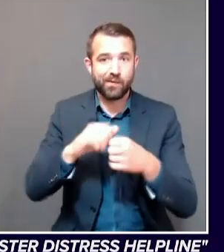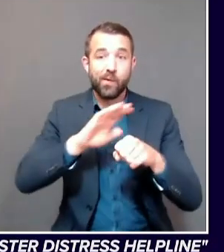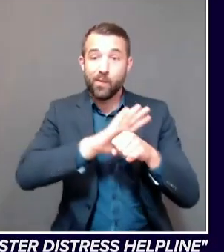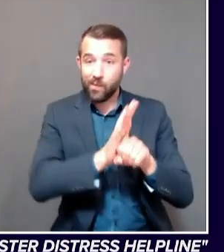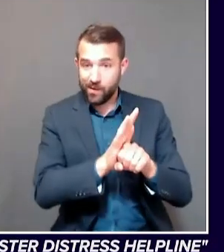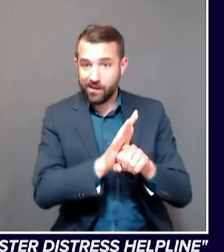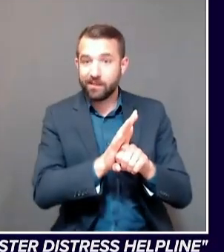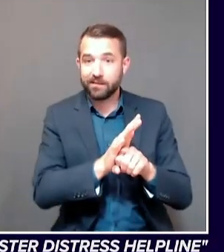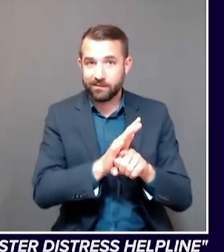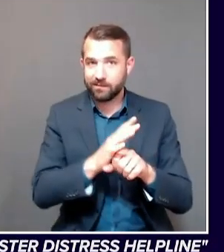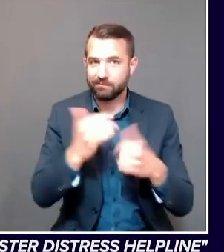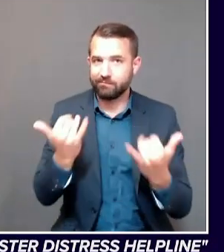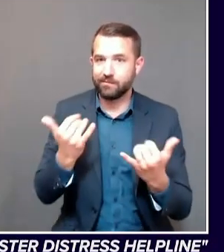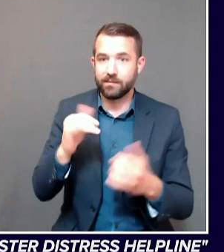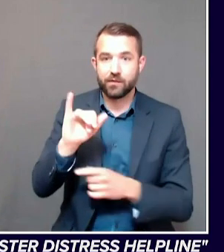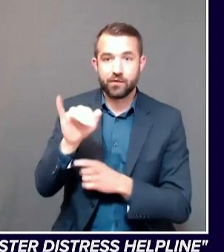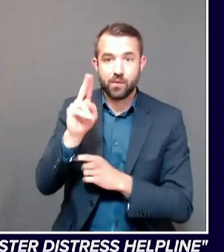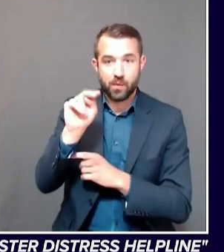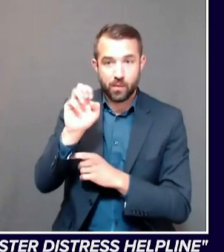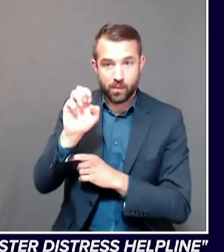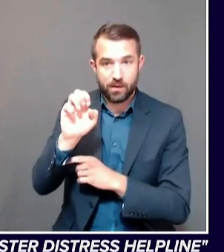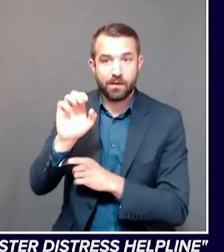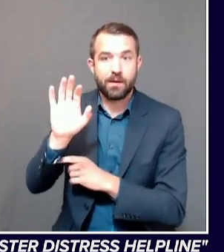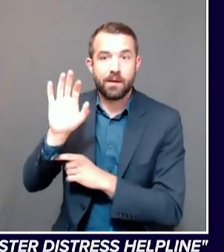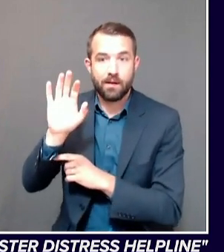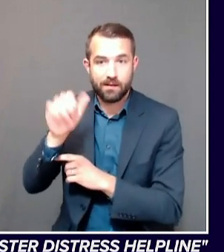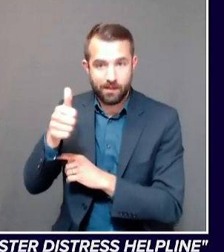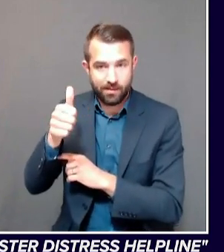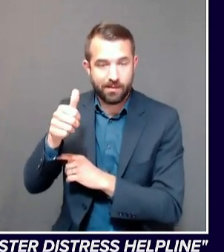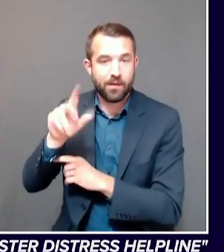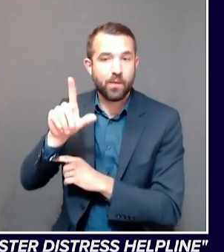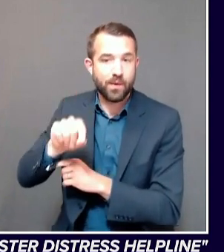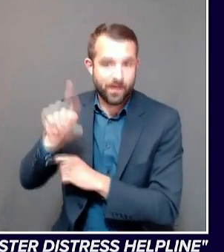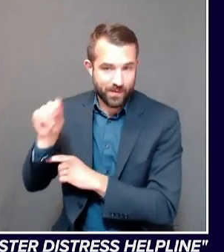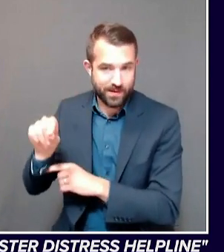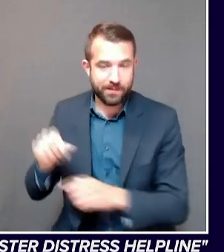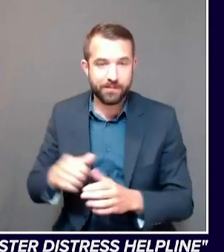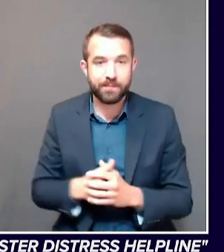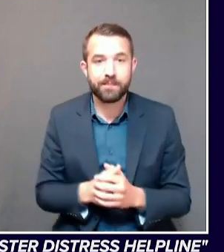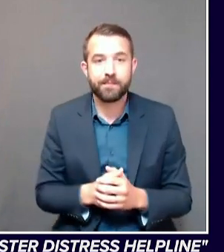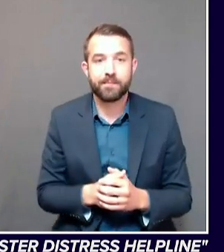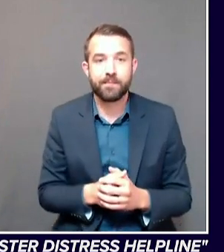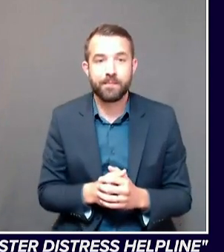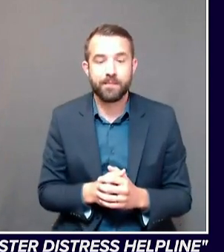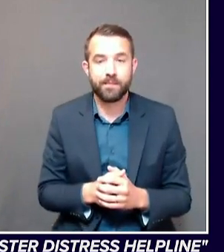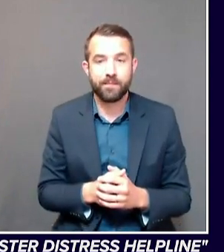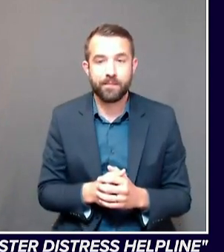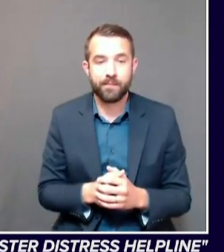on the COVID-19 situation for today, Wednesday, June 10th, 2020.